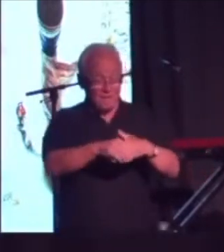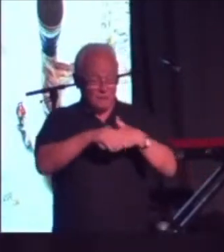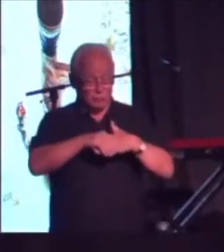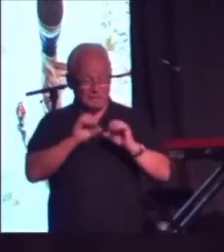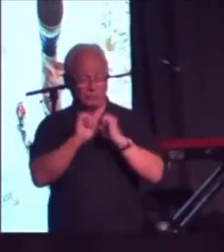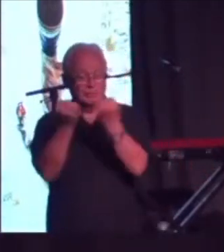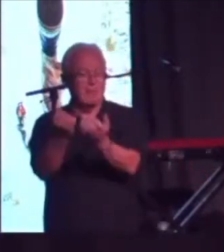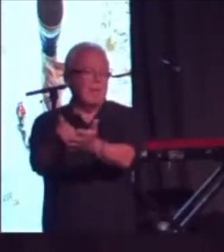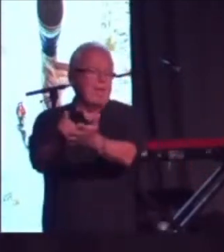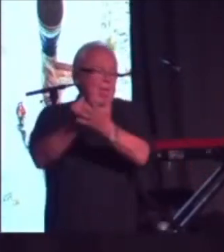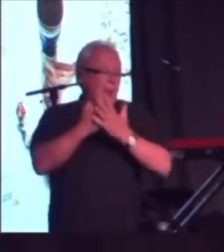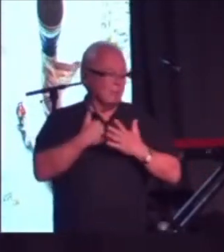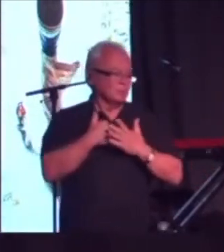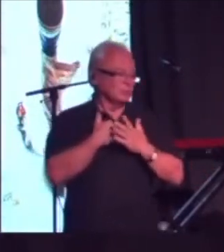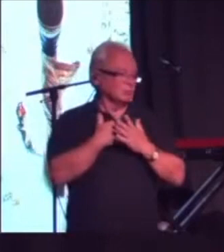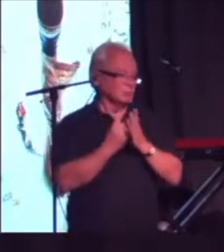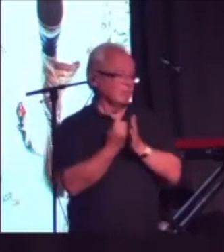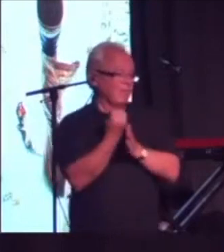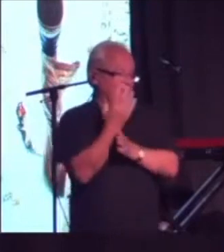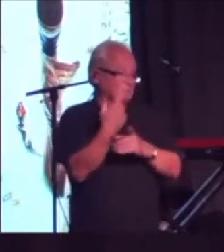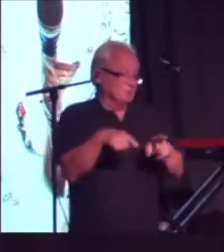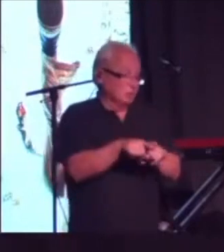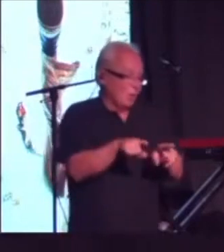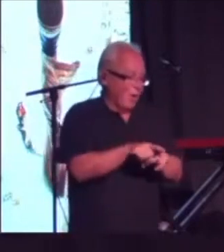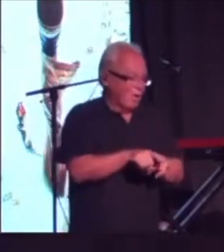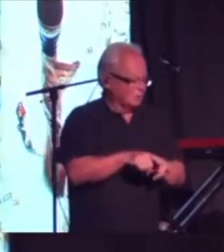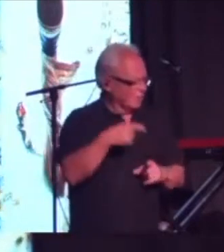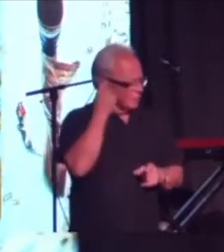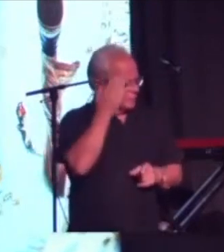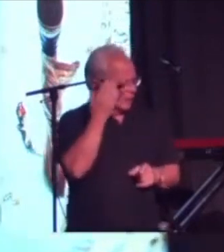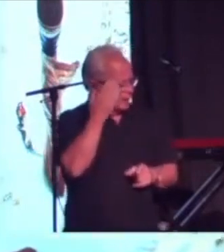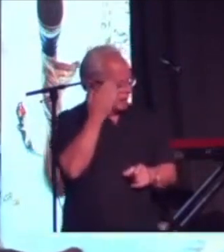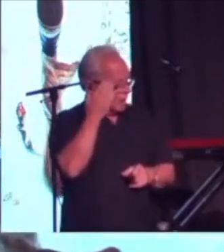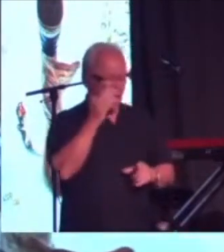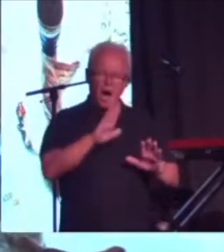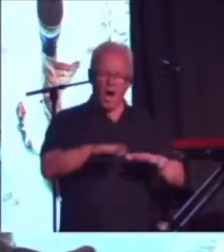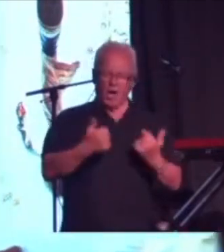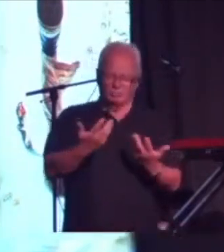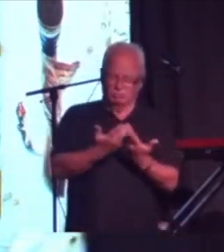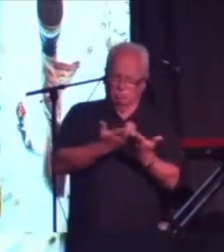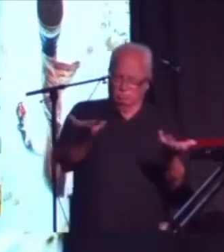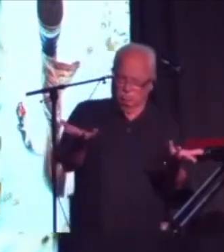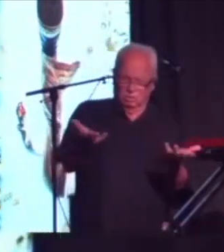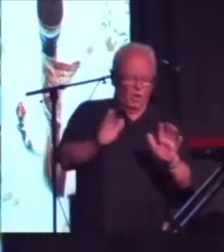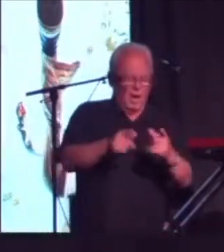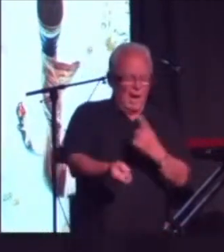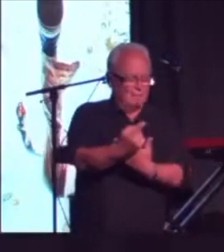friendship matters. Now let's consider, how does it happen? How do we make friends? How does friendship